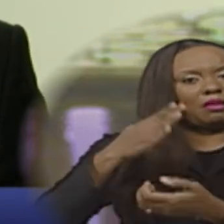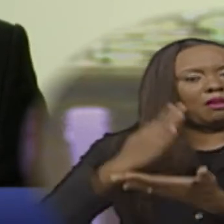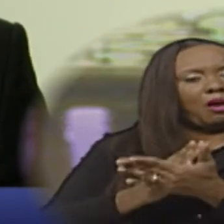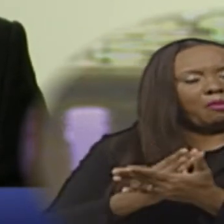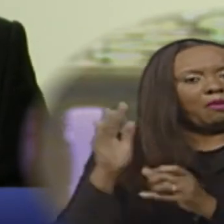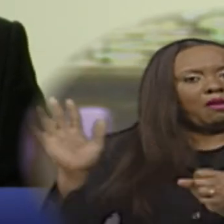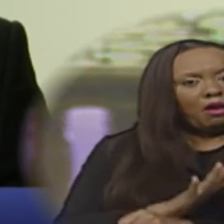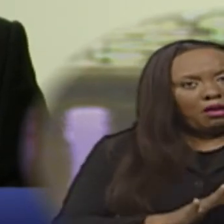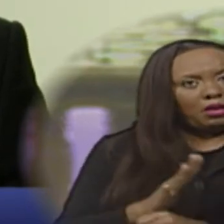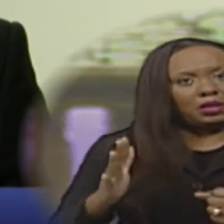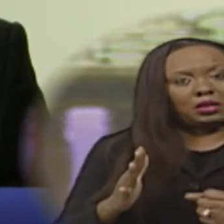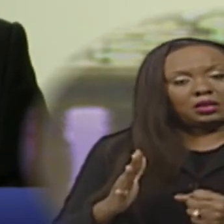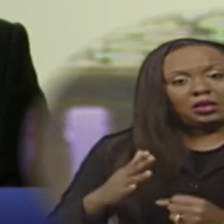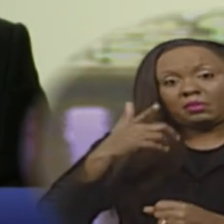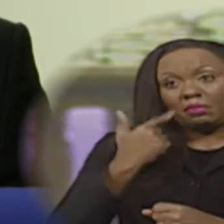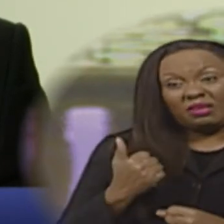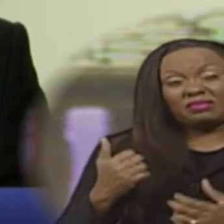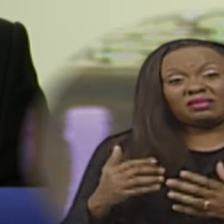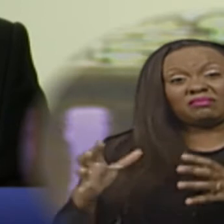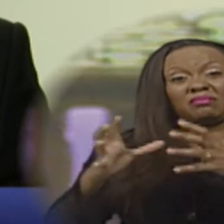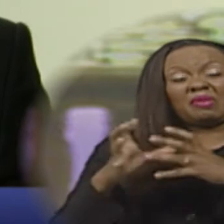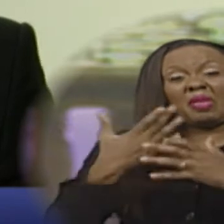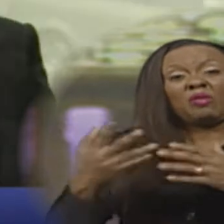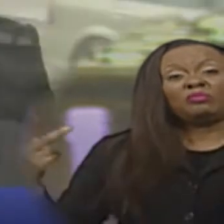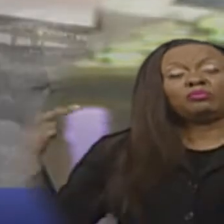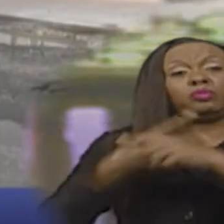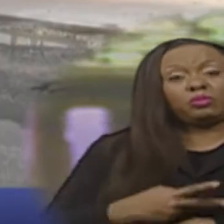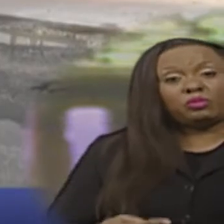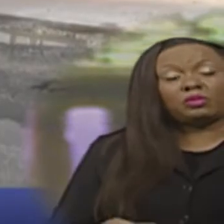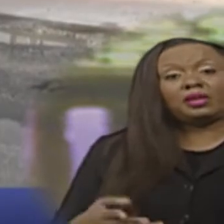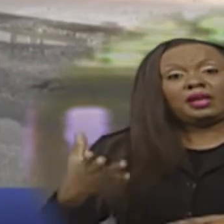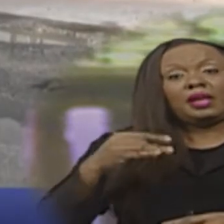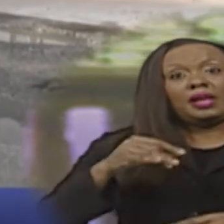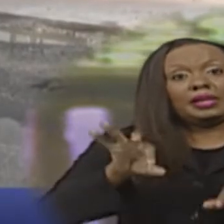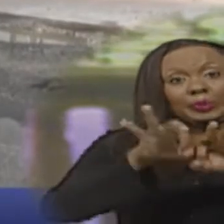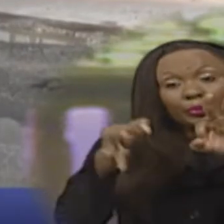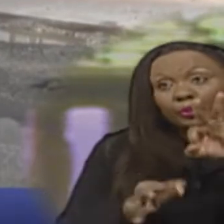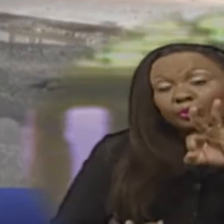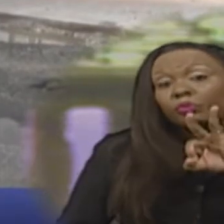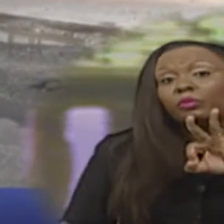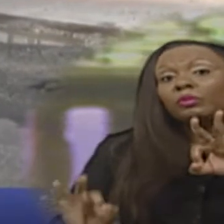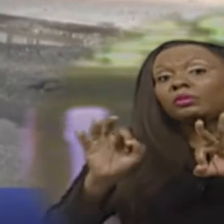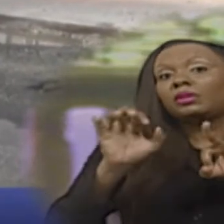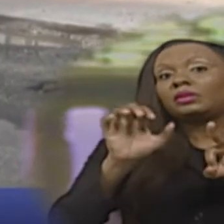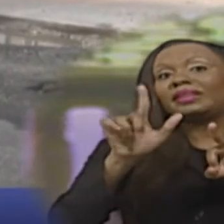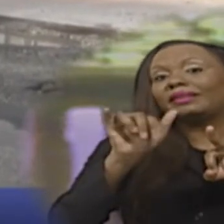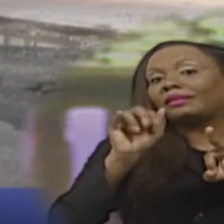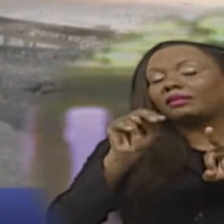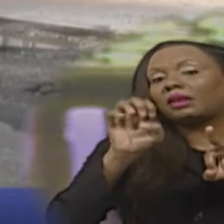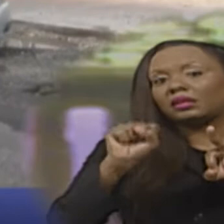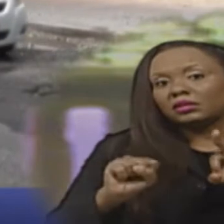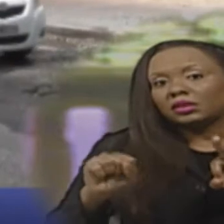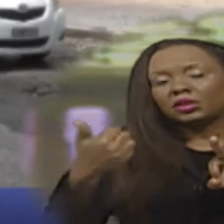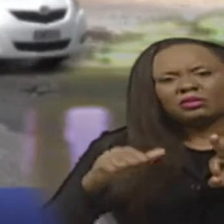street. Because there's been a worsening of the fractures that we've seen in the sewer lines, we really accelerated the next steps, which